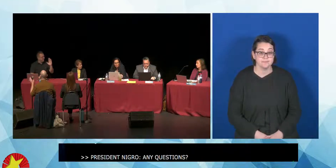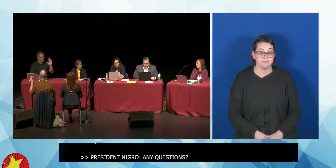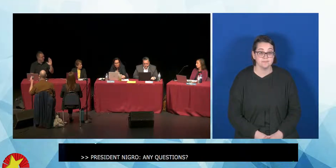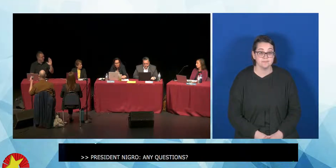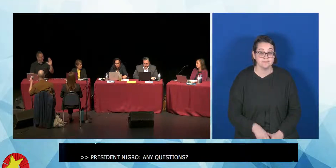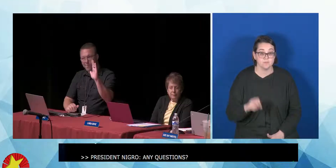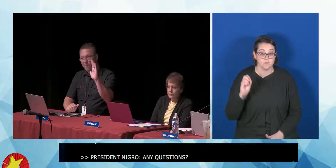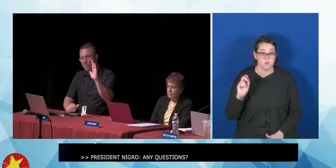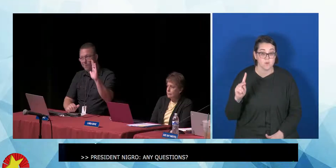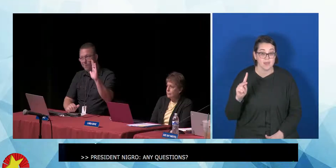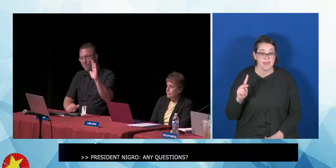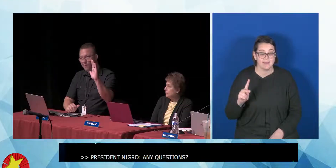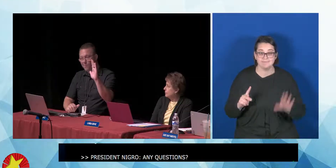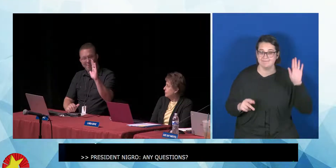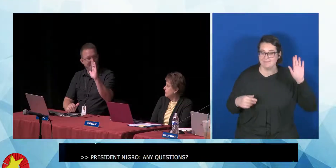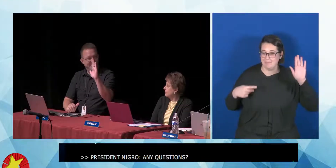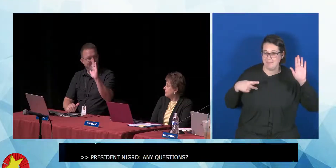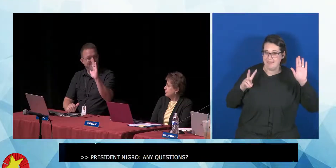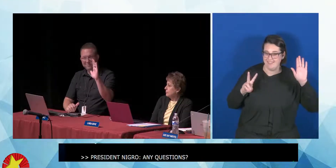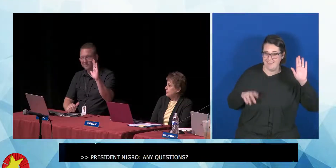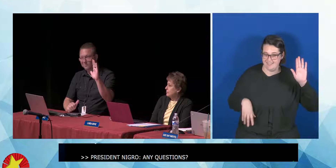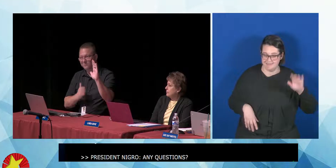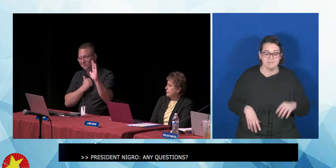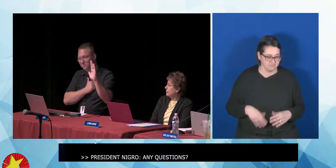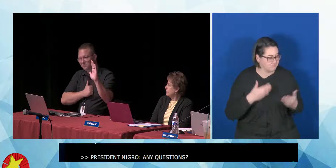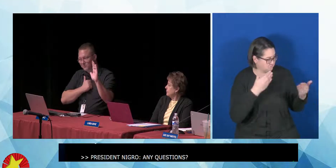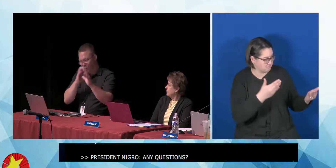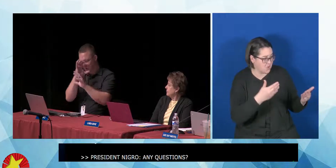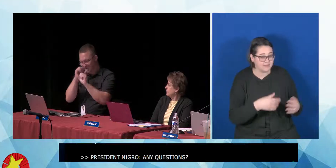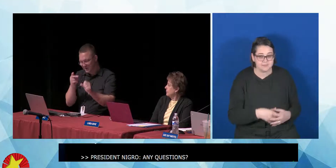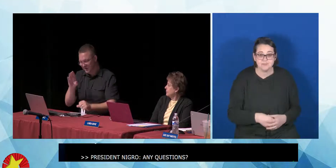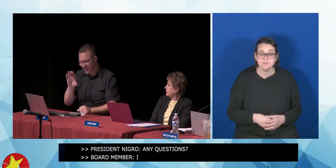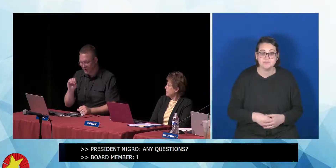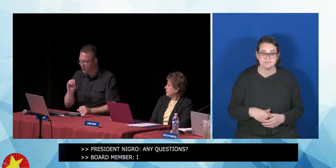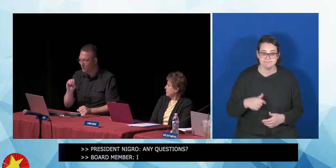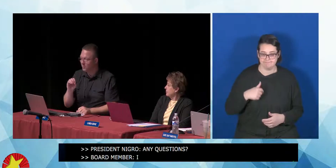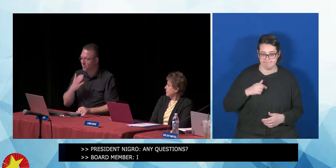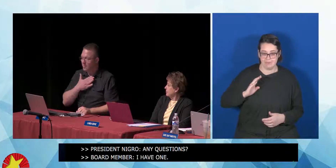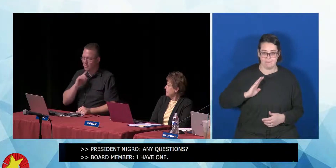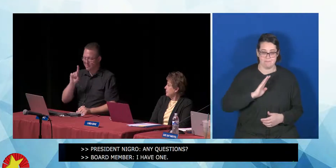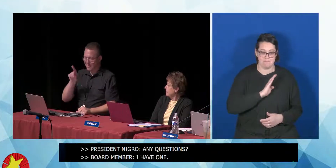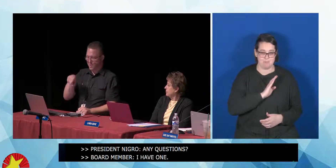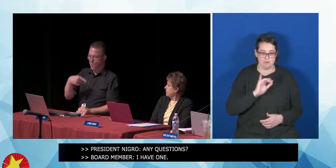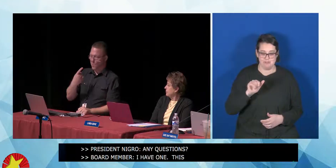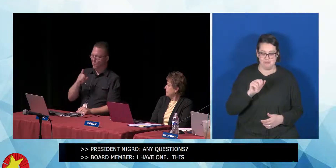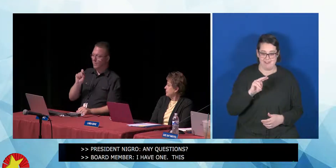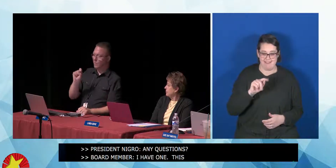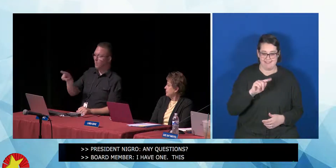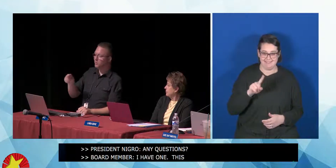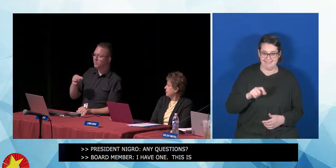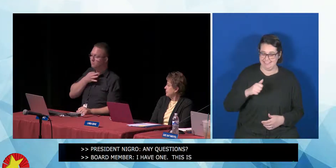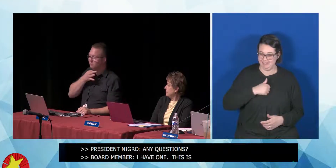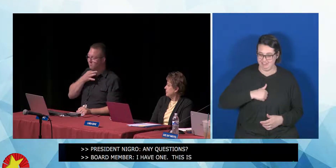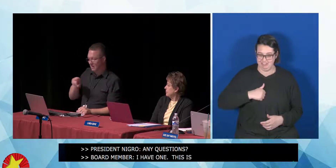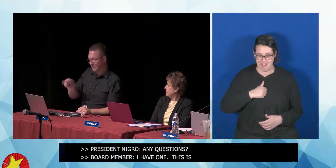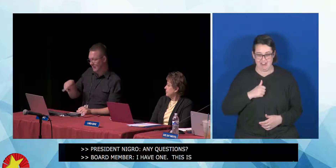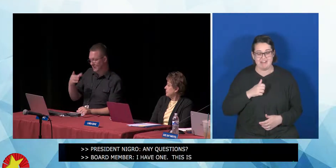Okay. I have one. Go ahead. This is Board Member Jantz. Sorry, President Nigro.